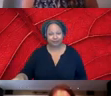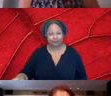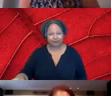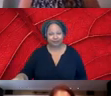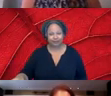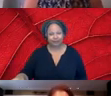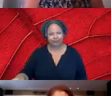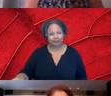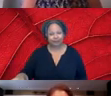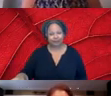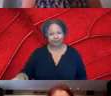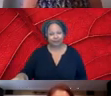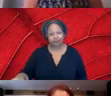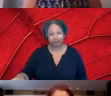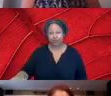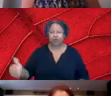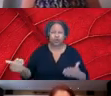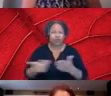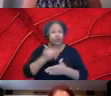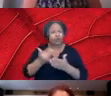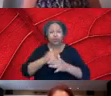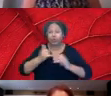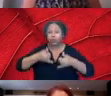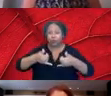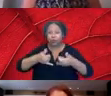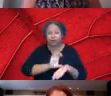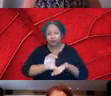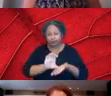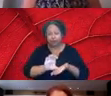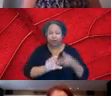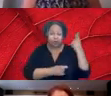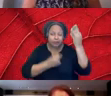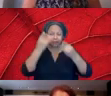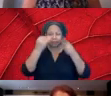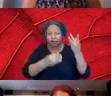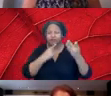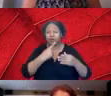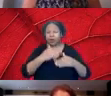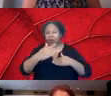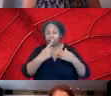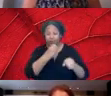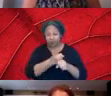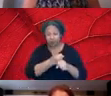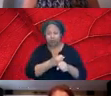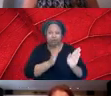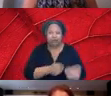So it's brand new. This award has been in the works for over a year though.